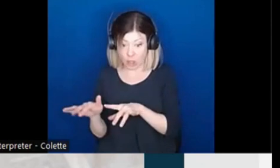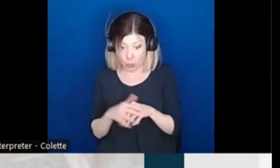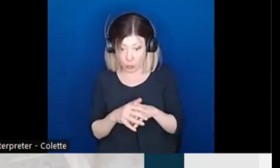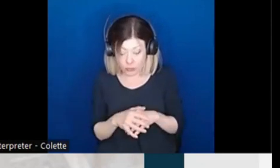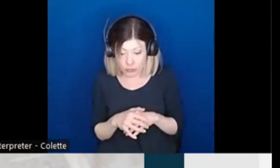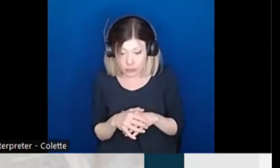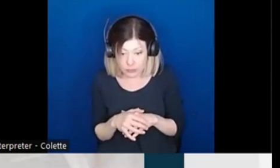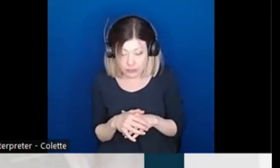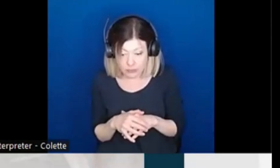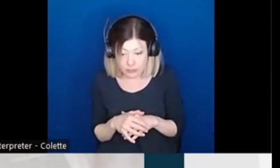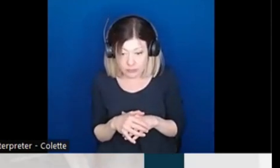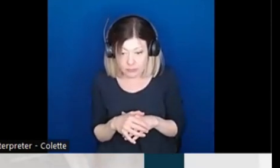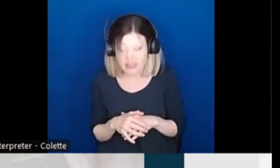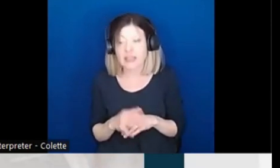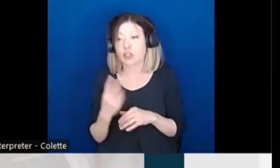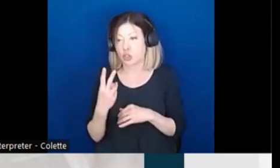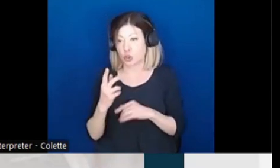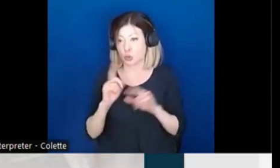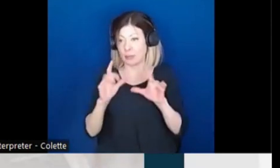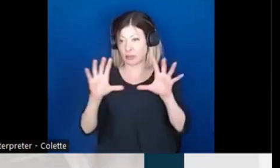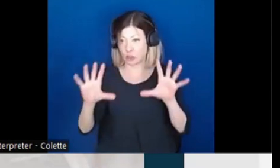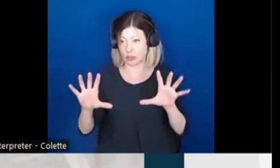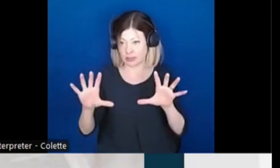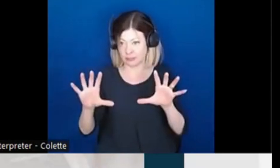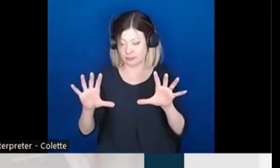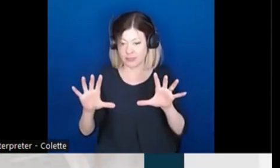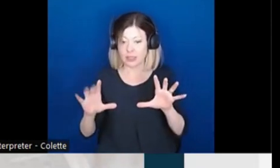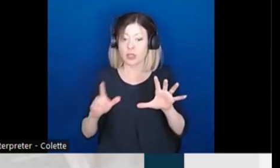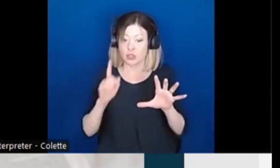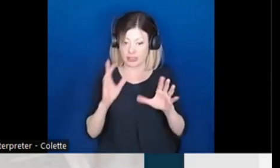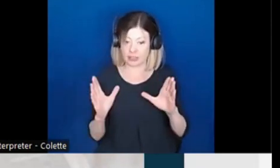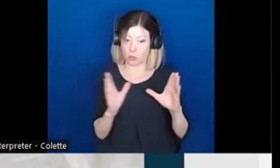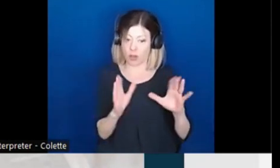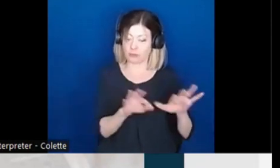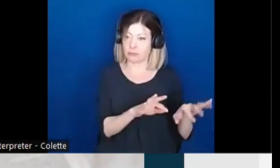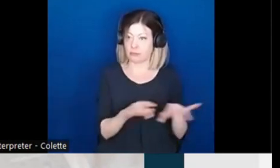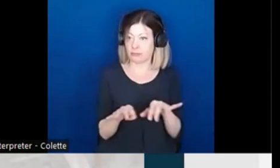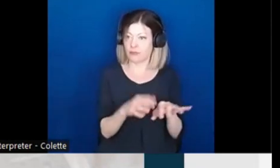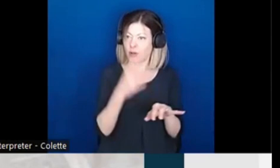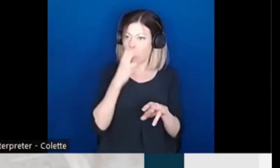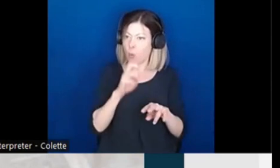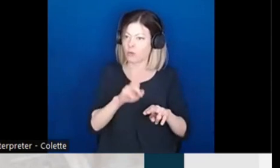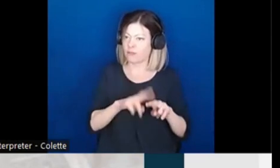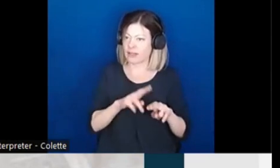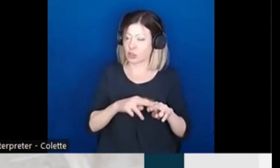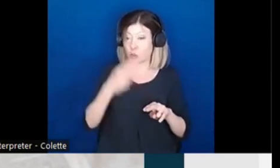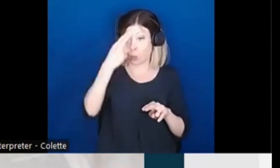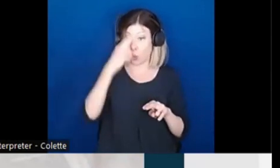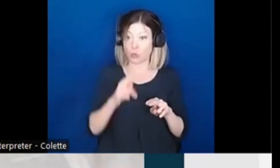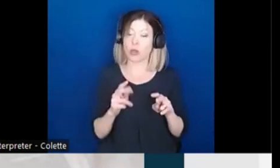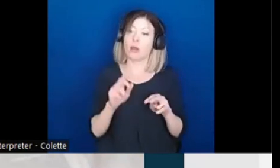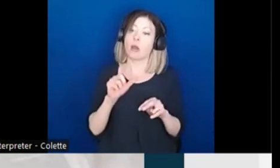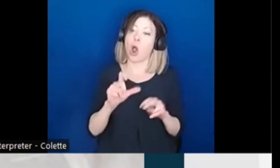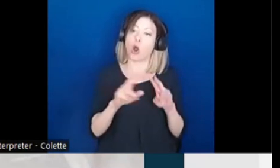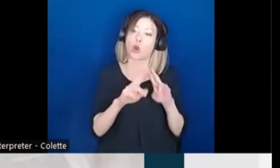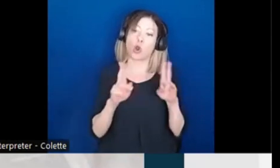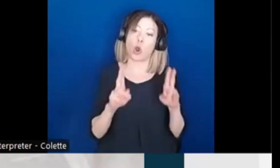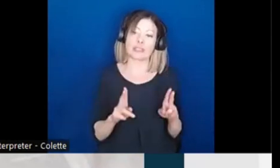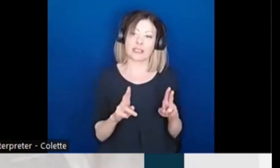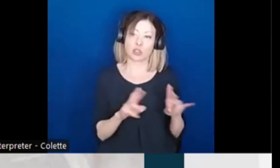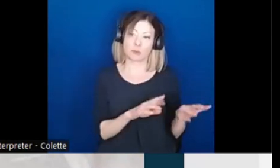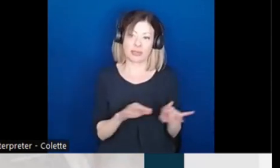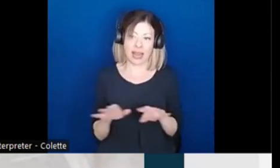shows a very funny old-fashioned looking piano called a cottage piano. But Patrick bought this, and that would have been quite